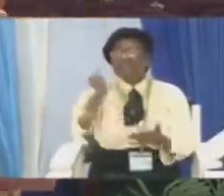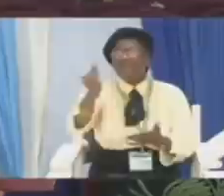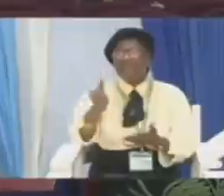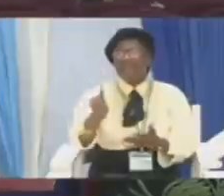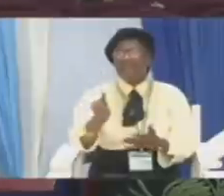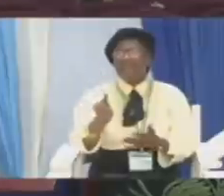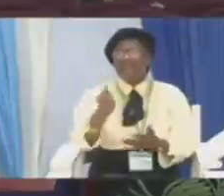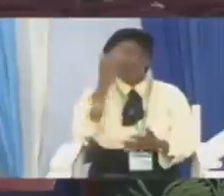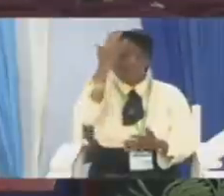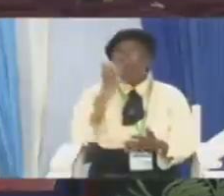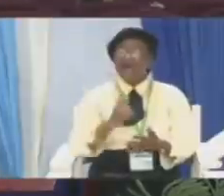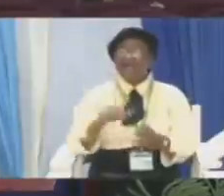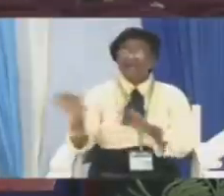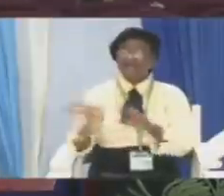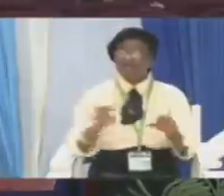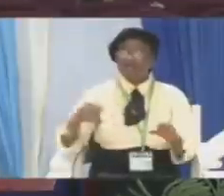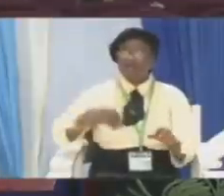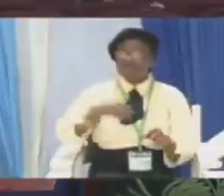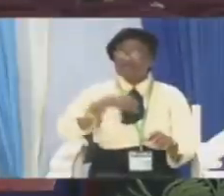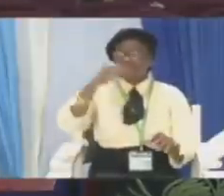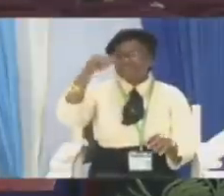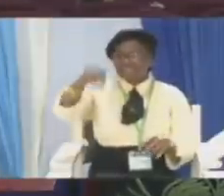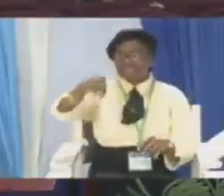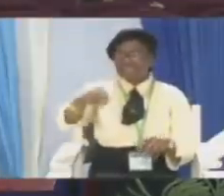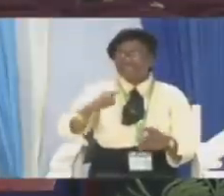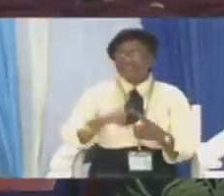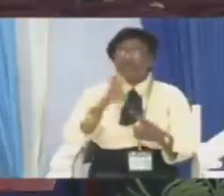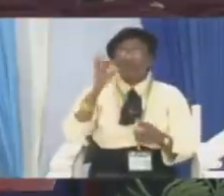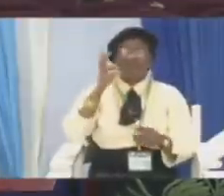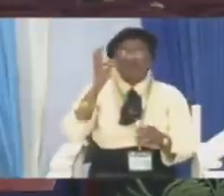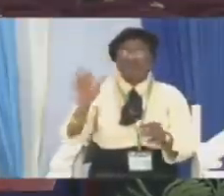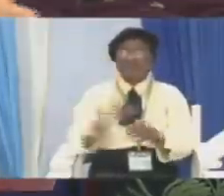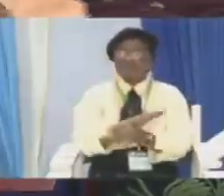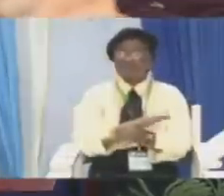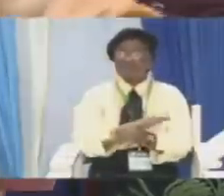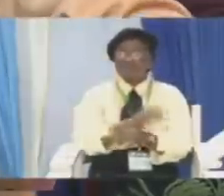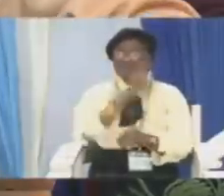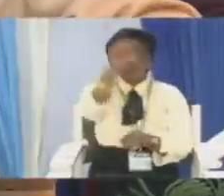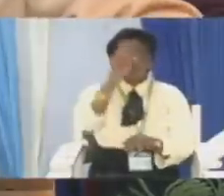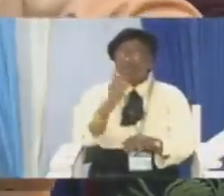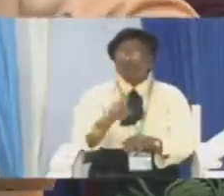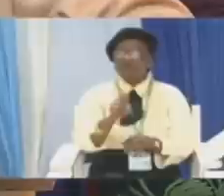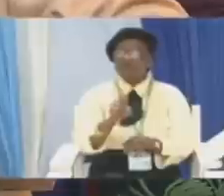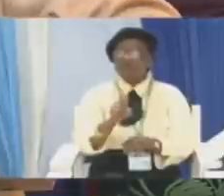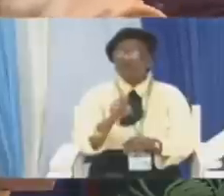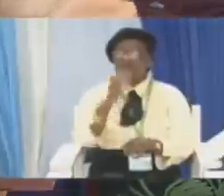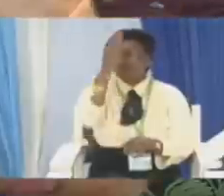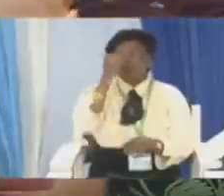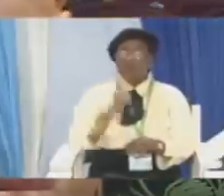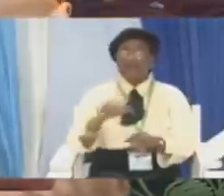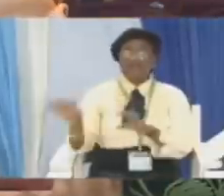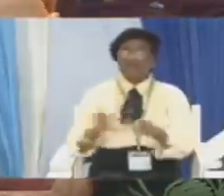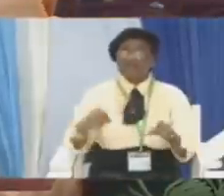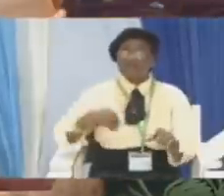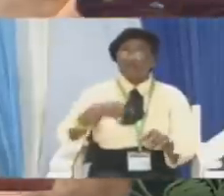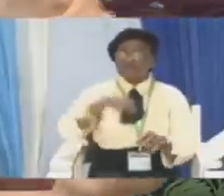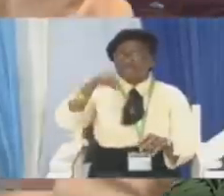Why do we need to be fruitful? Why do we need to be